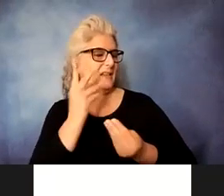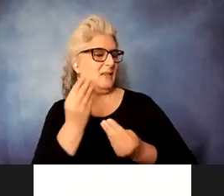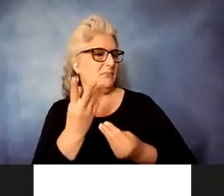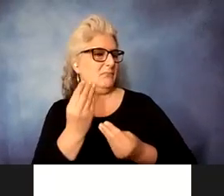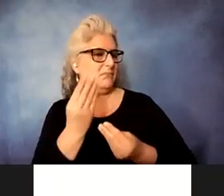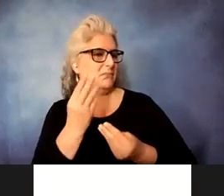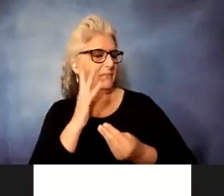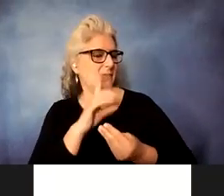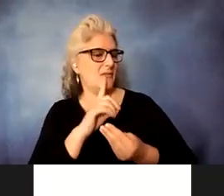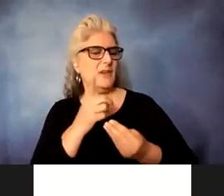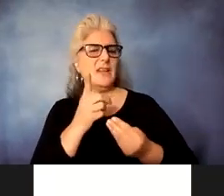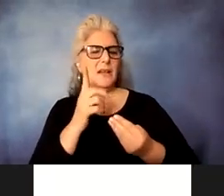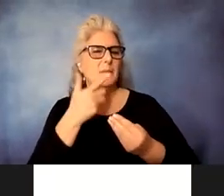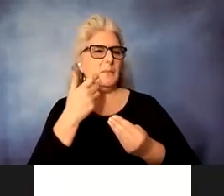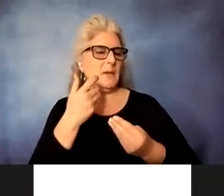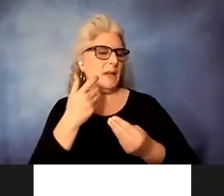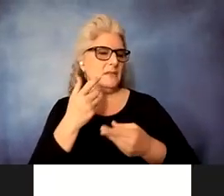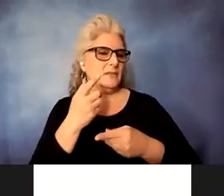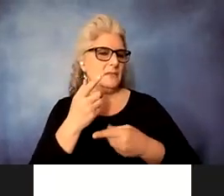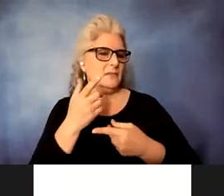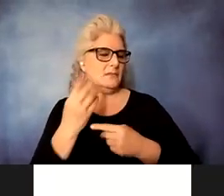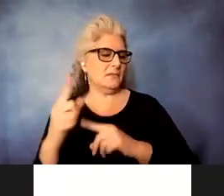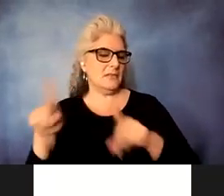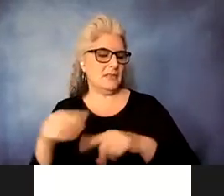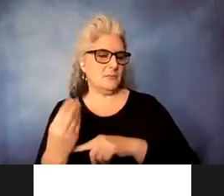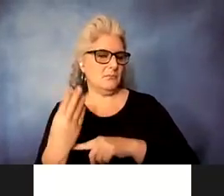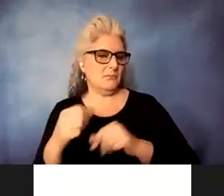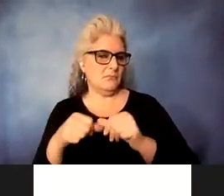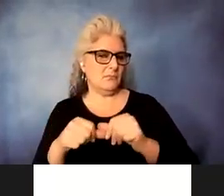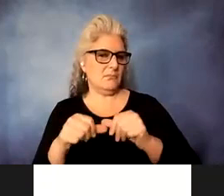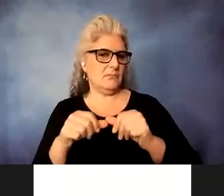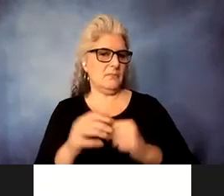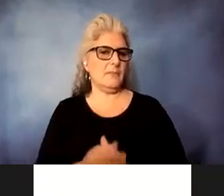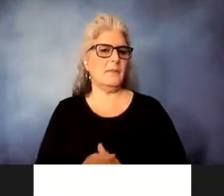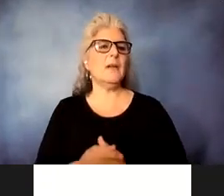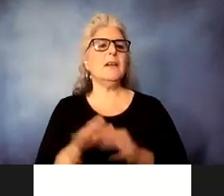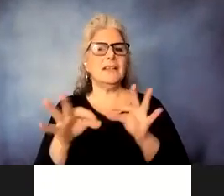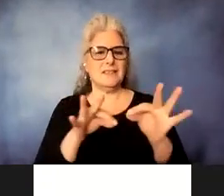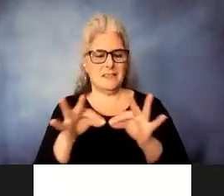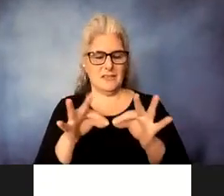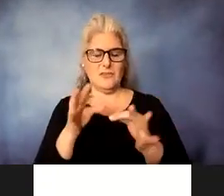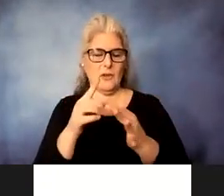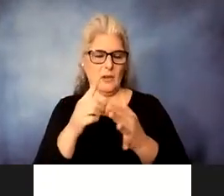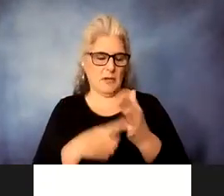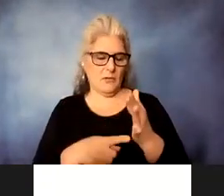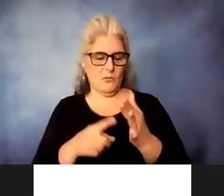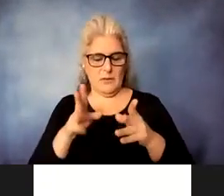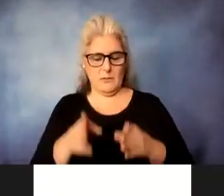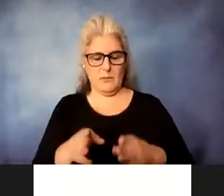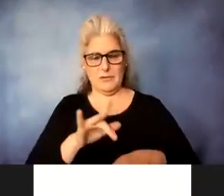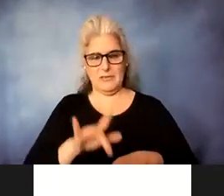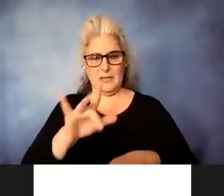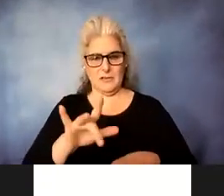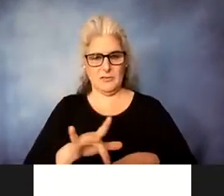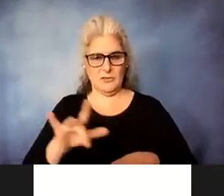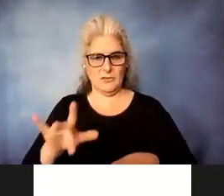privacy. Pressing the right arrow key will move to the next contest. Pressing the left arrow key will move to the previous contest.